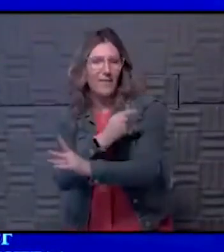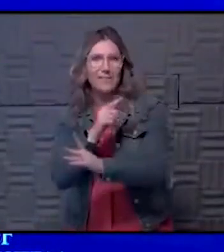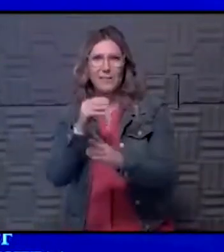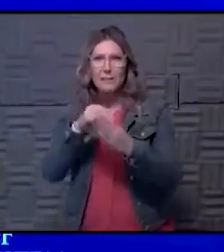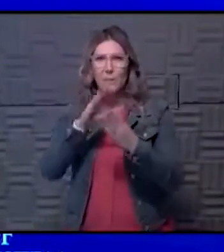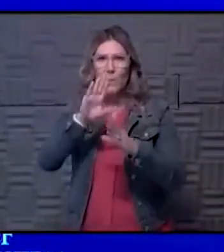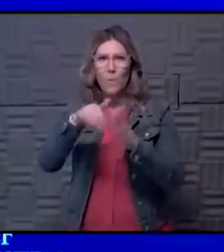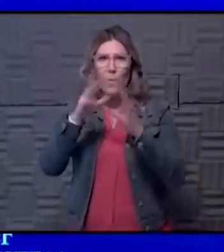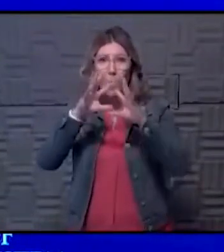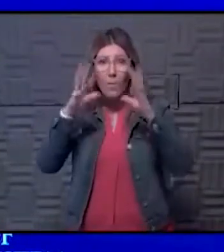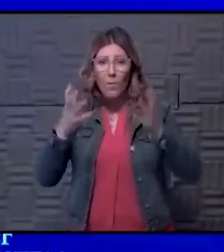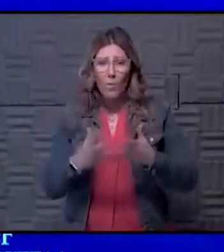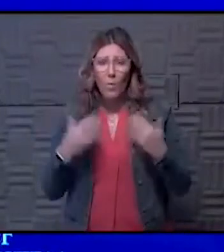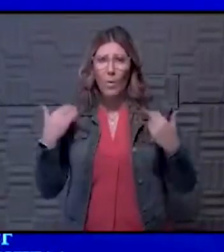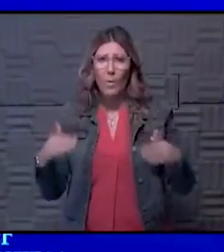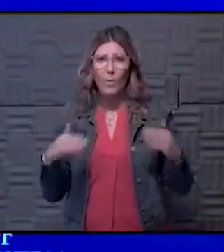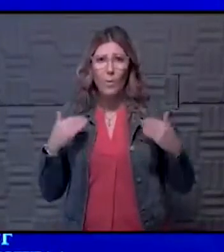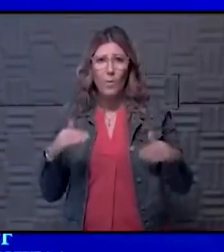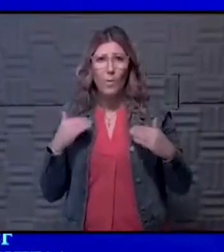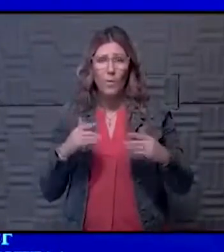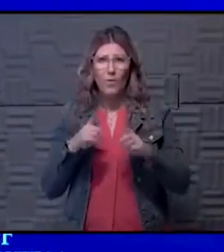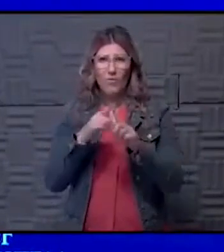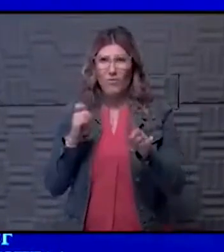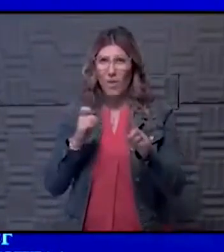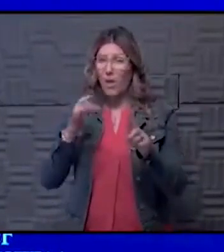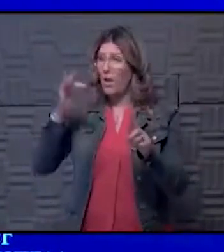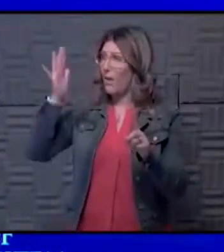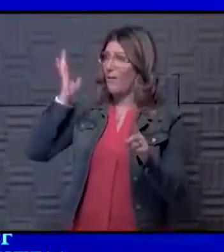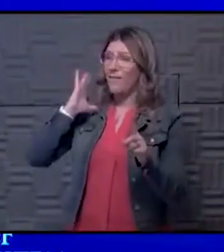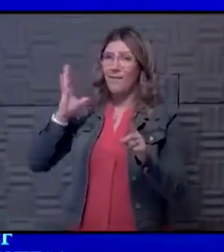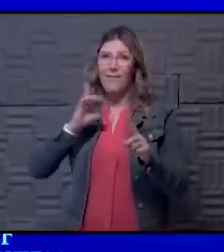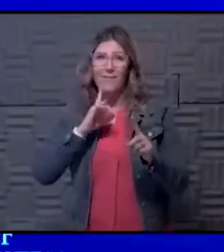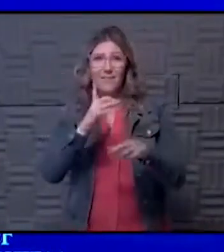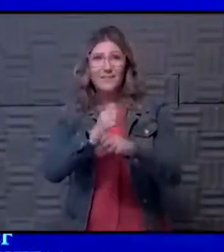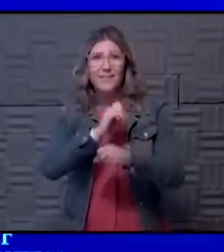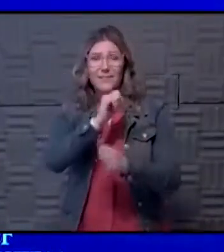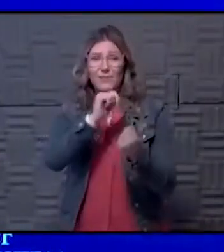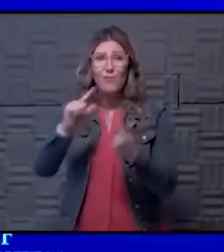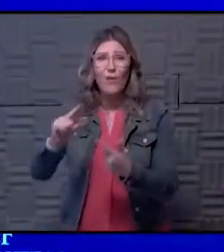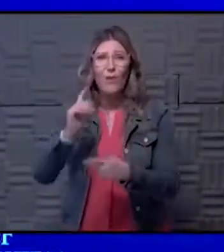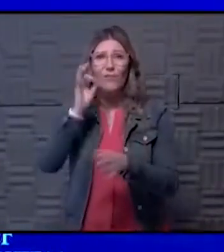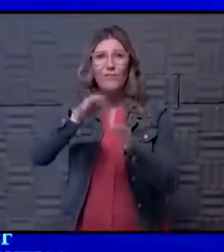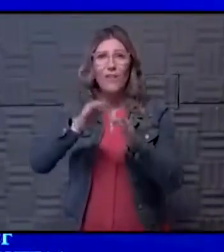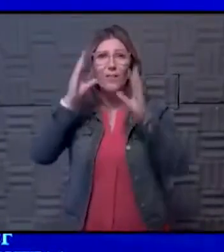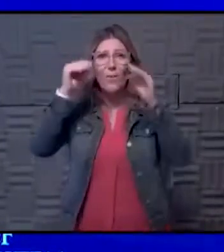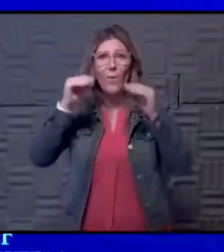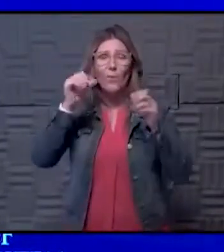That is a remarkable statement from where we've come. It takes all of us to do it. Faith,